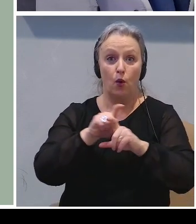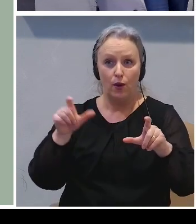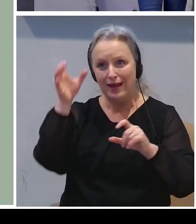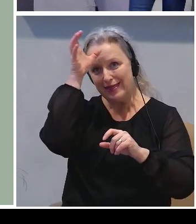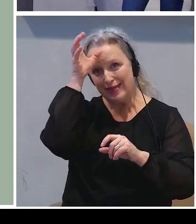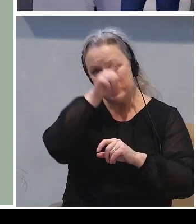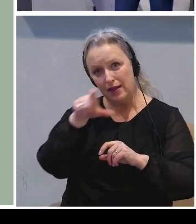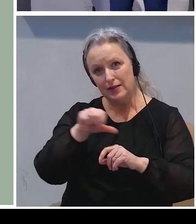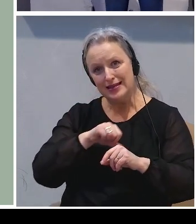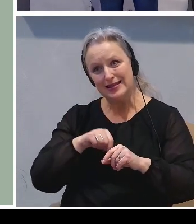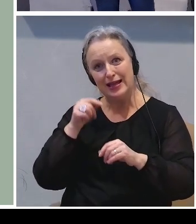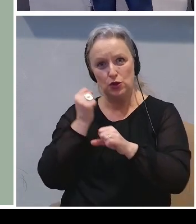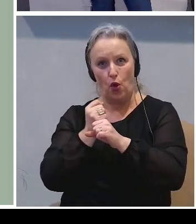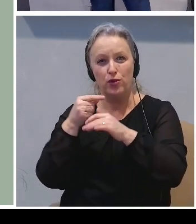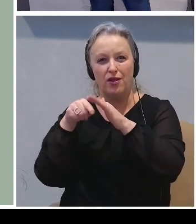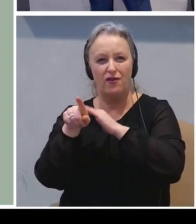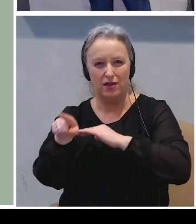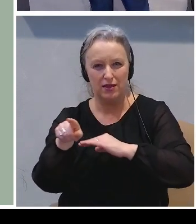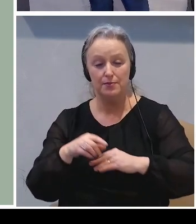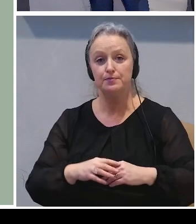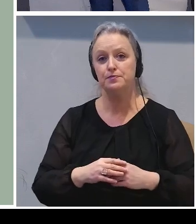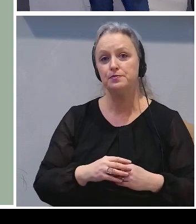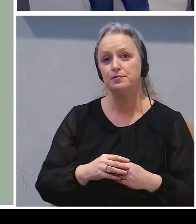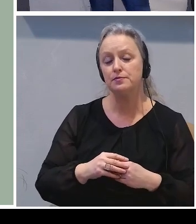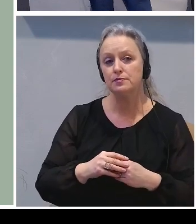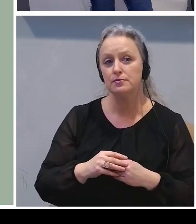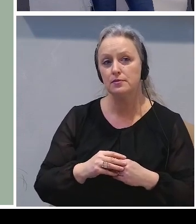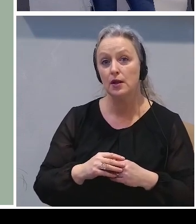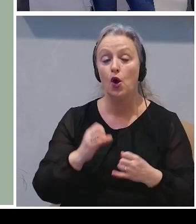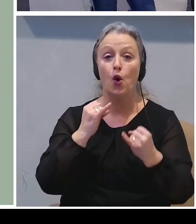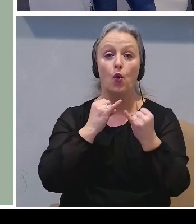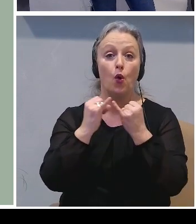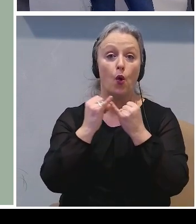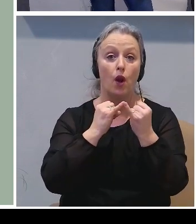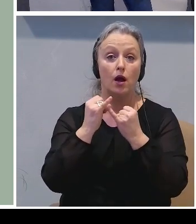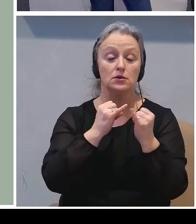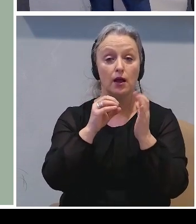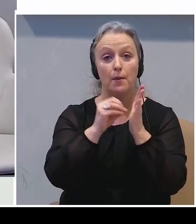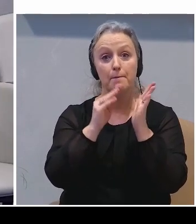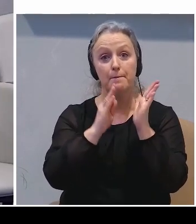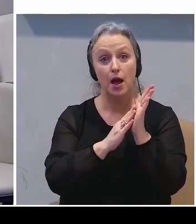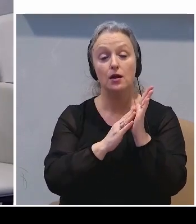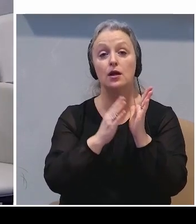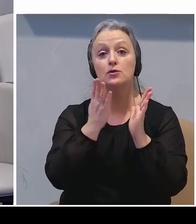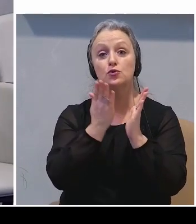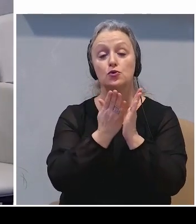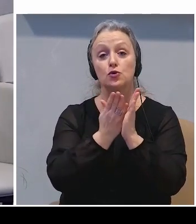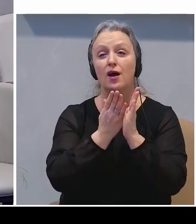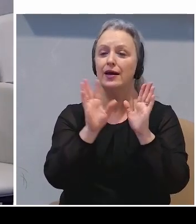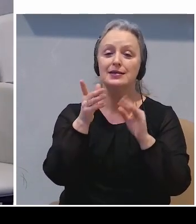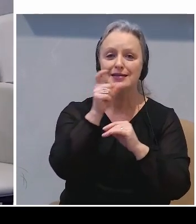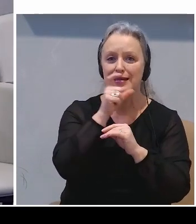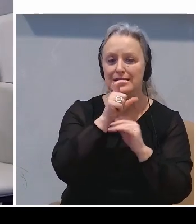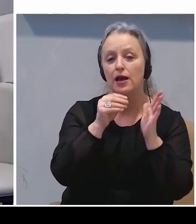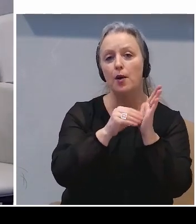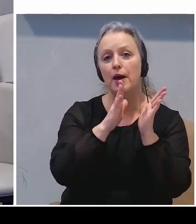principal investigator. In yellow is the coordinator, so meaning that the coordinator of the whole trial is located mostly in Germany, France,